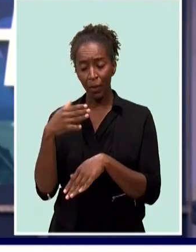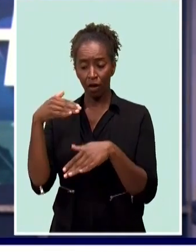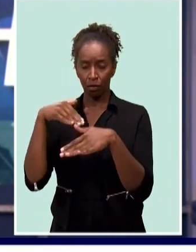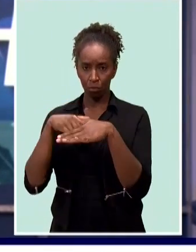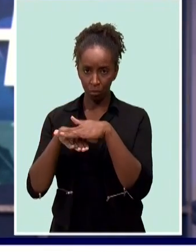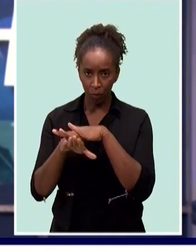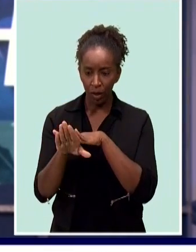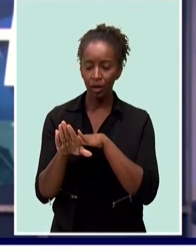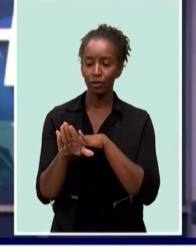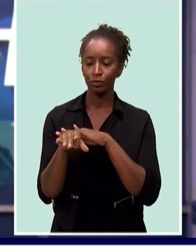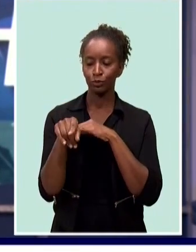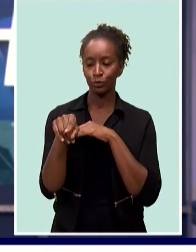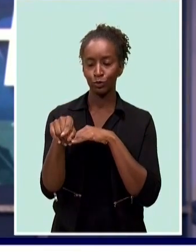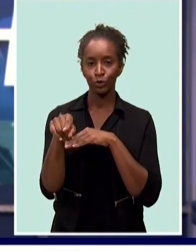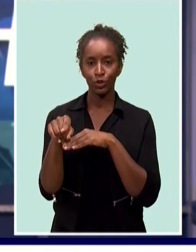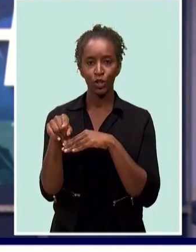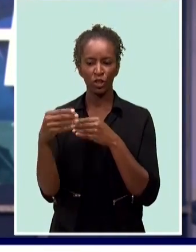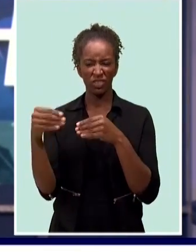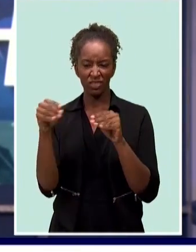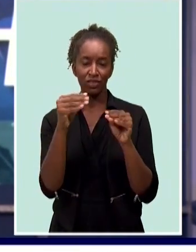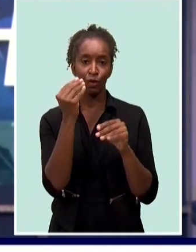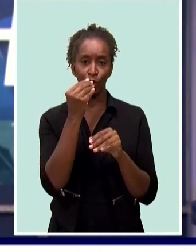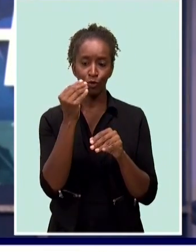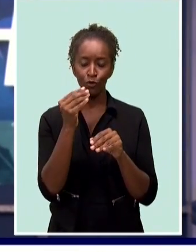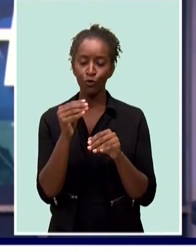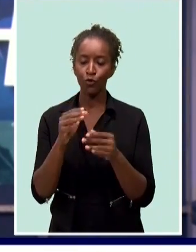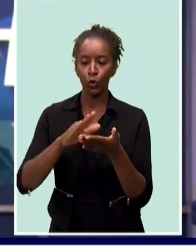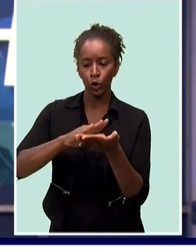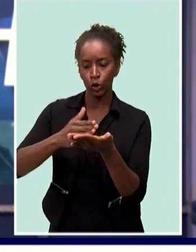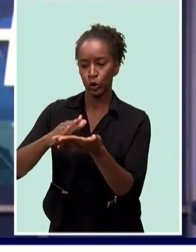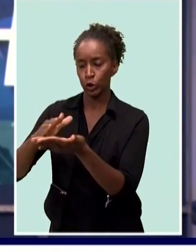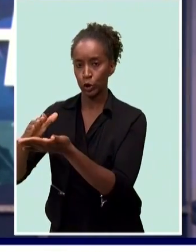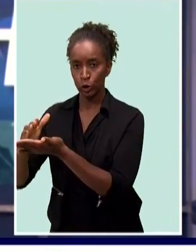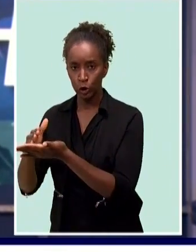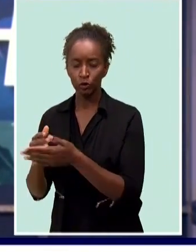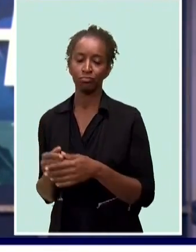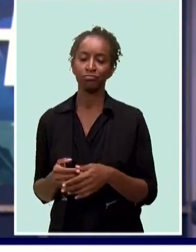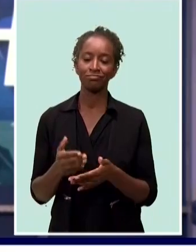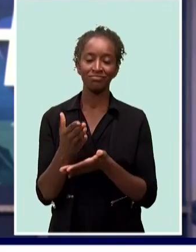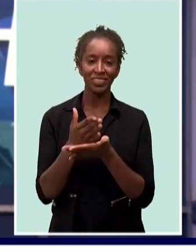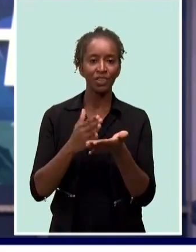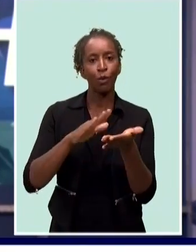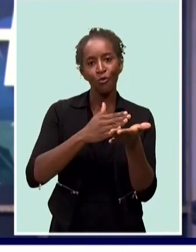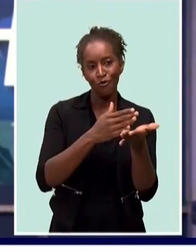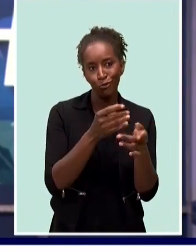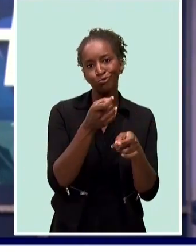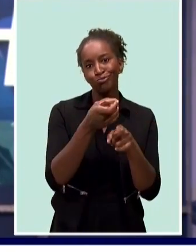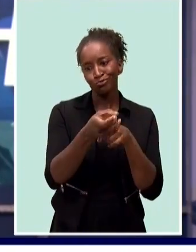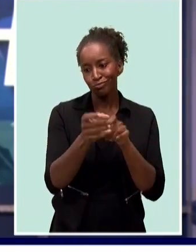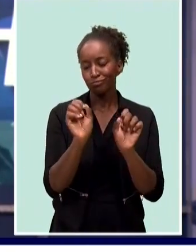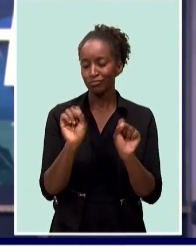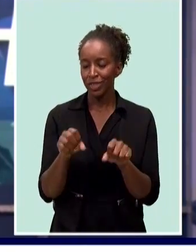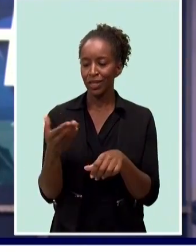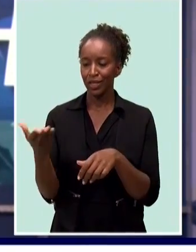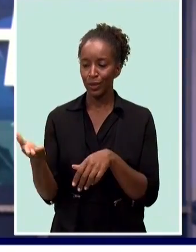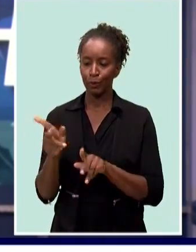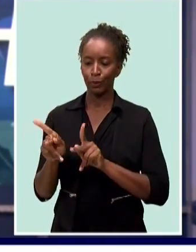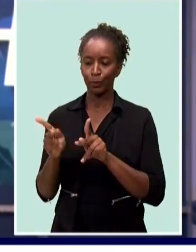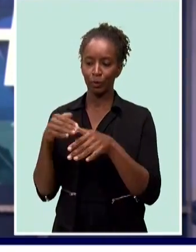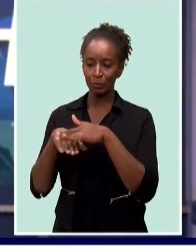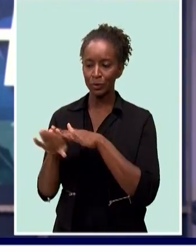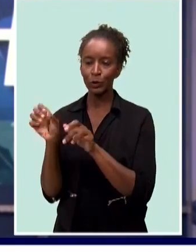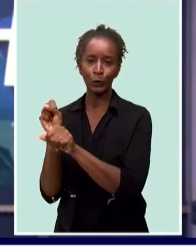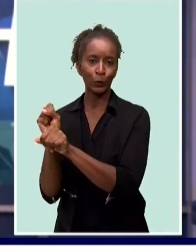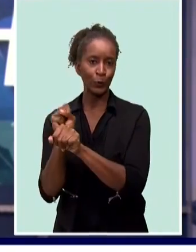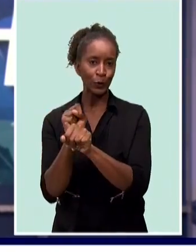canteen, and started cooking. This resulted in damaged food stock and left the canteen inoperable. CBC News understands that that man